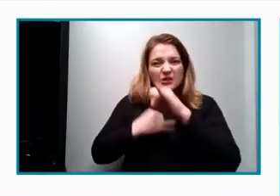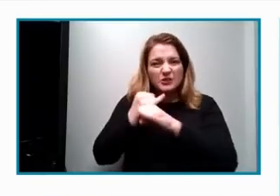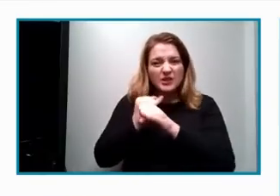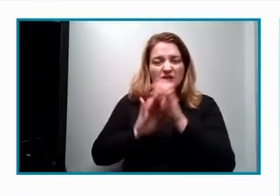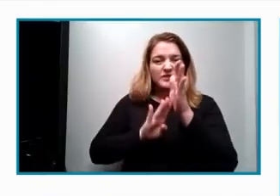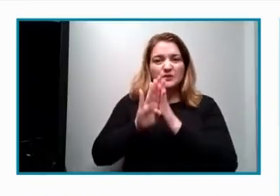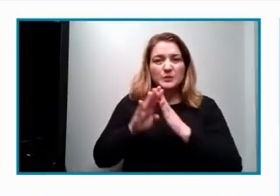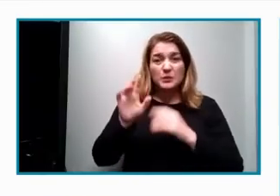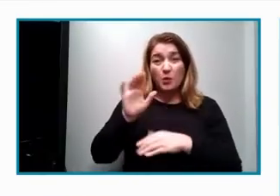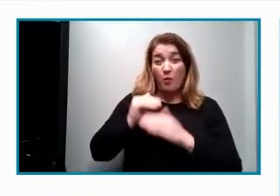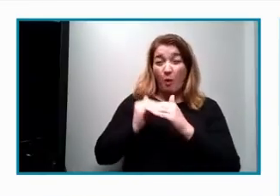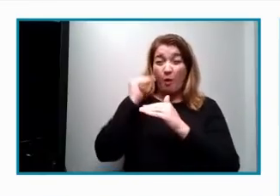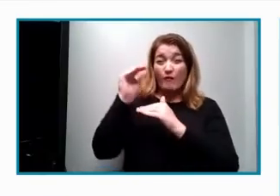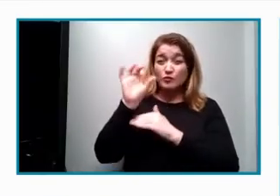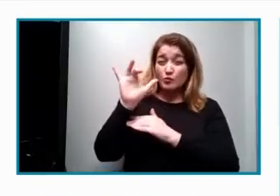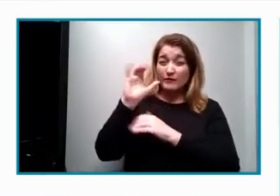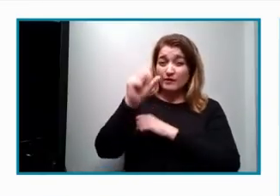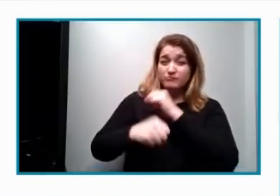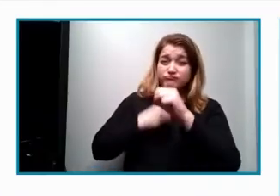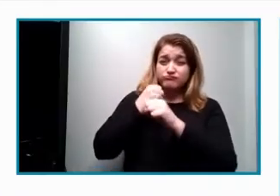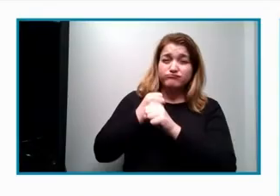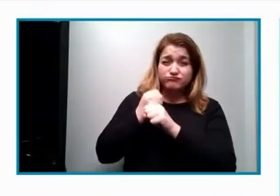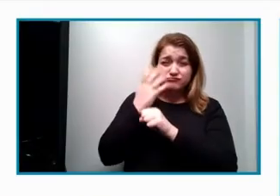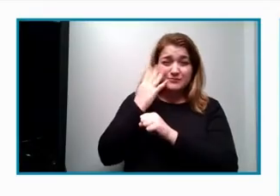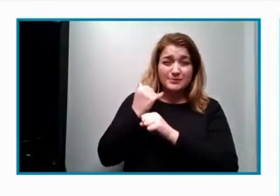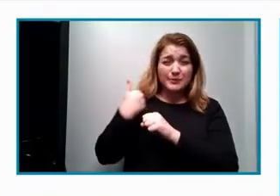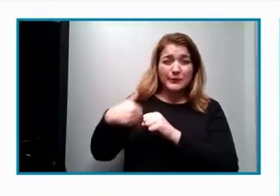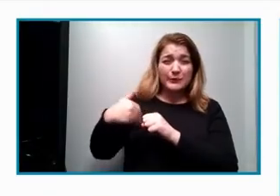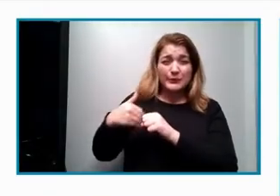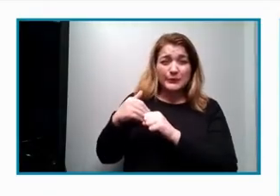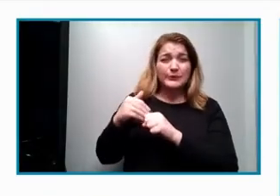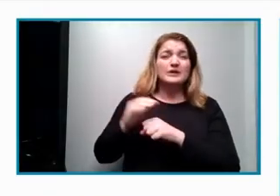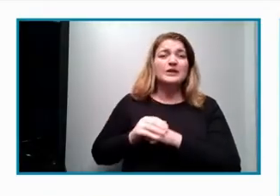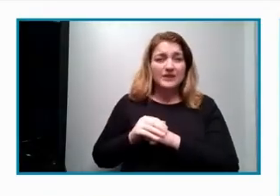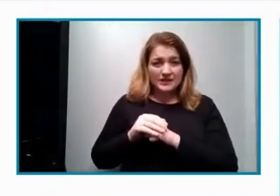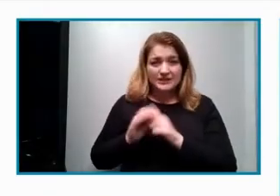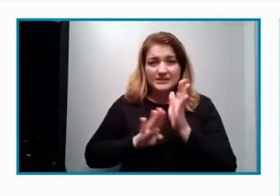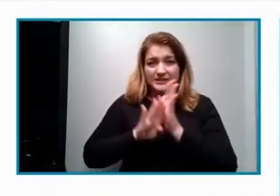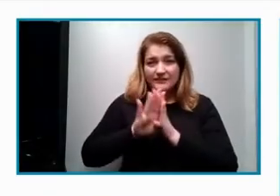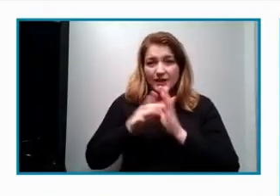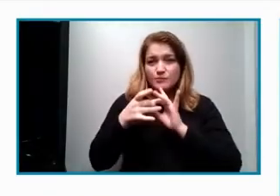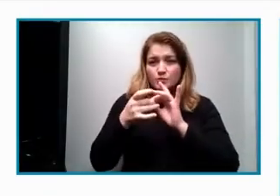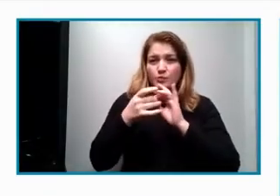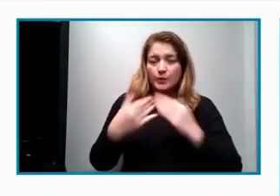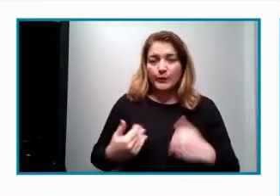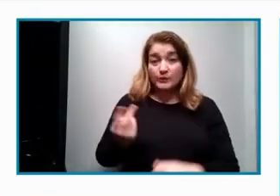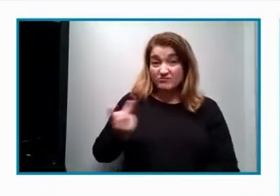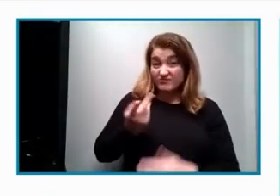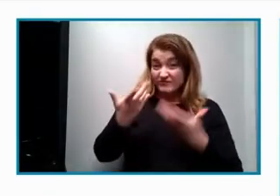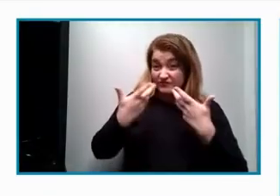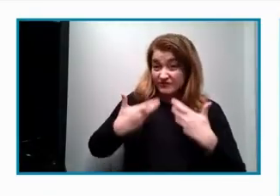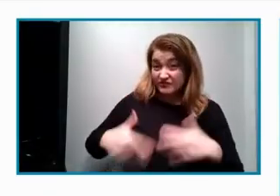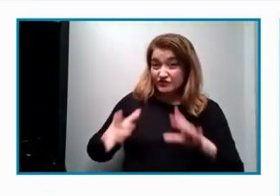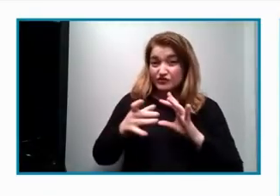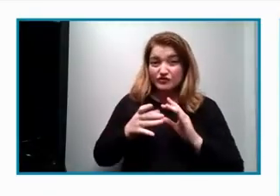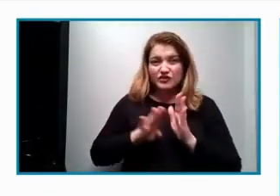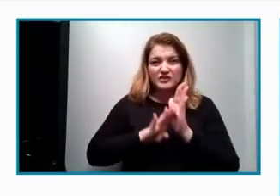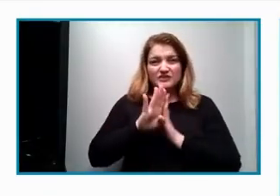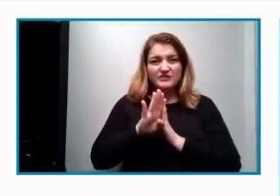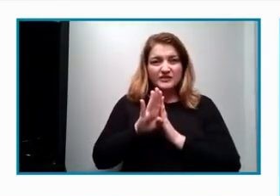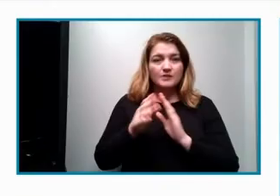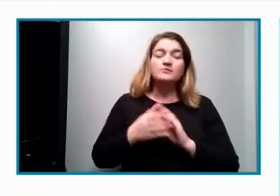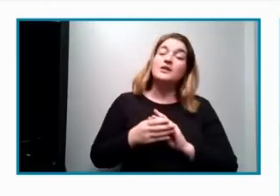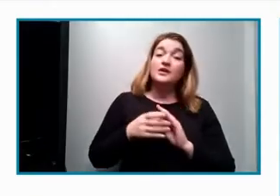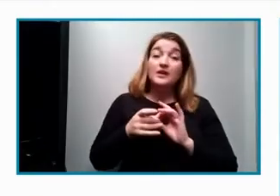program evaluator. Kelly and I recently completed monitoring, evaluation, and learning, or what we call MEL